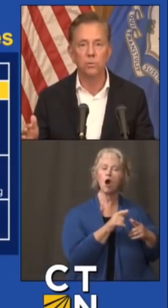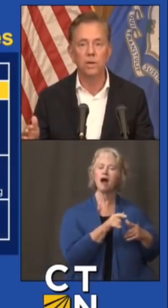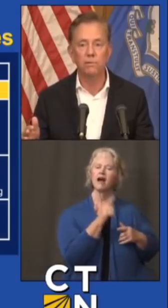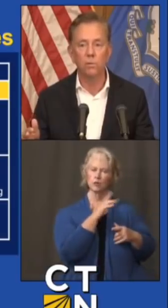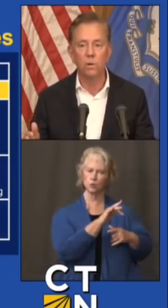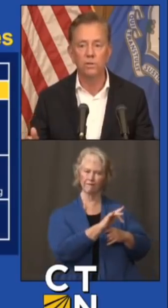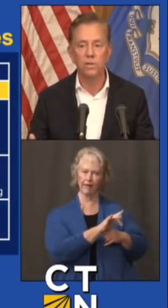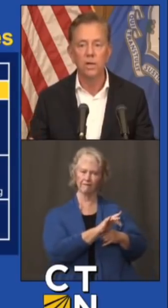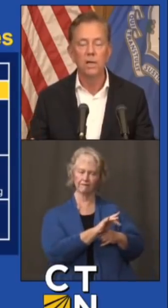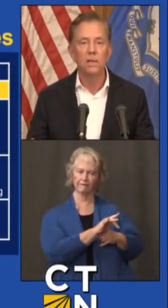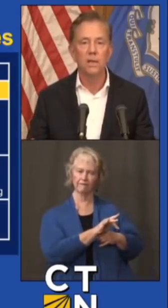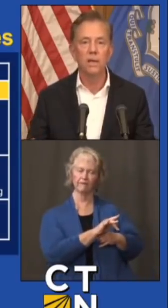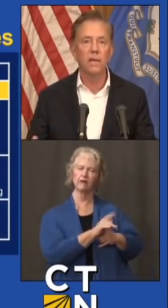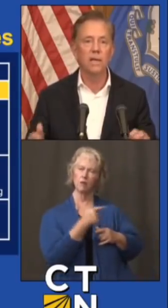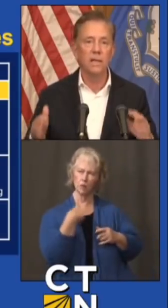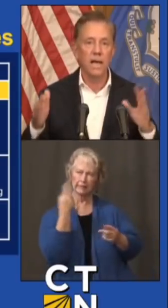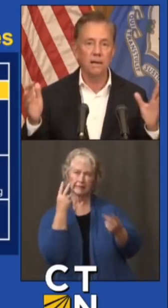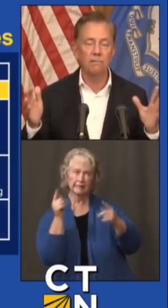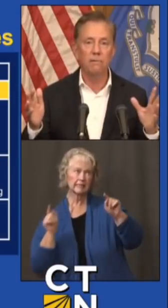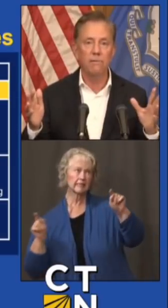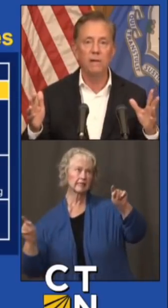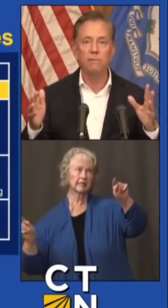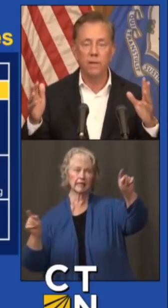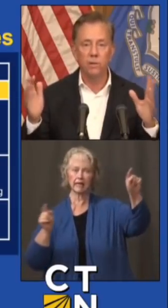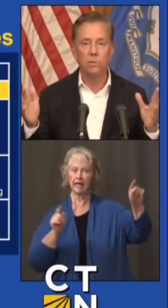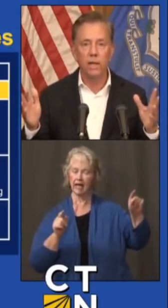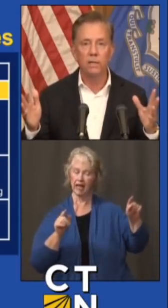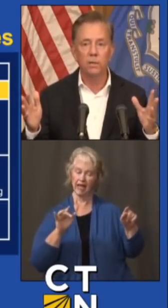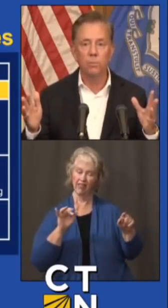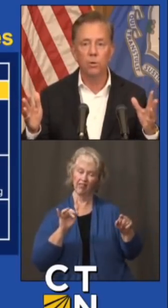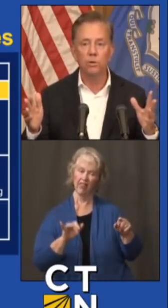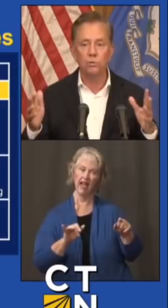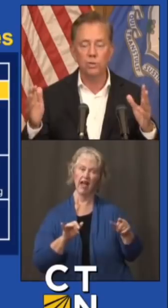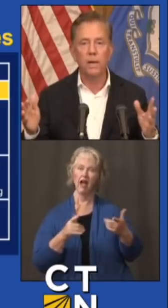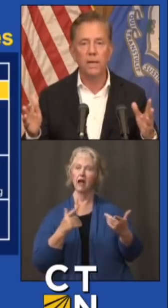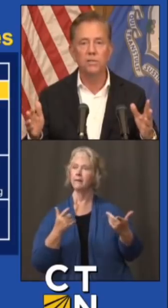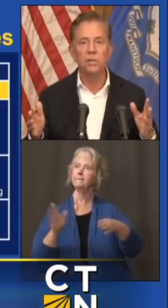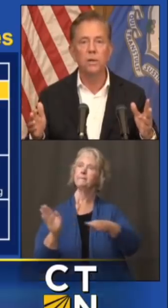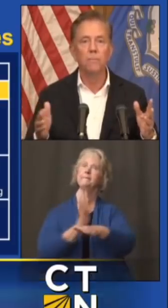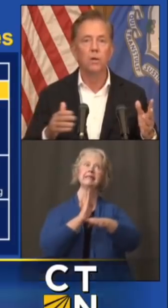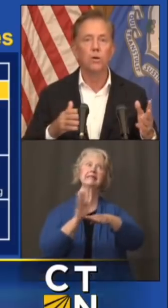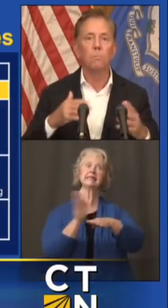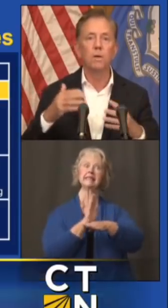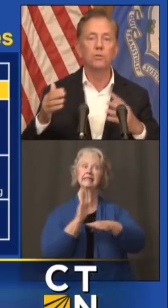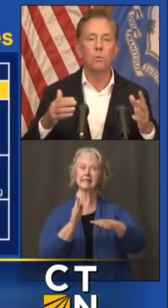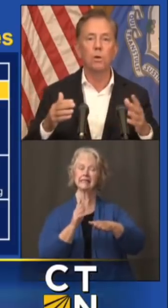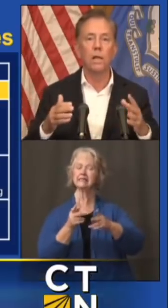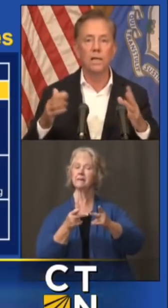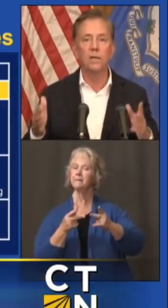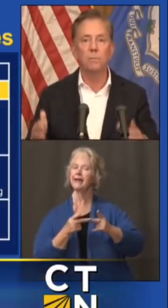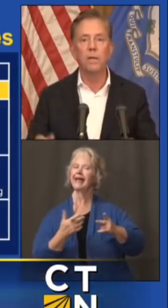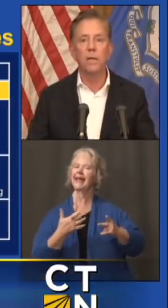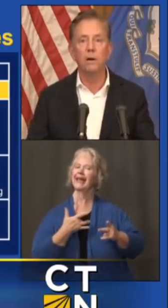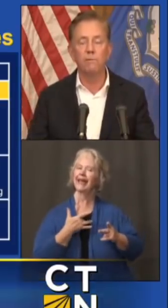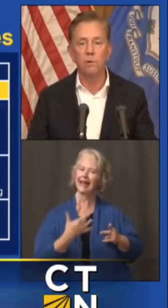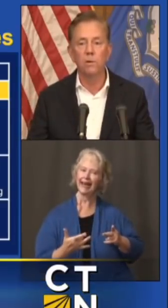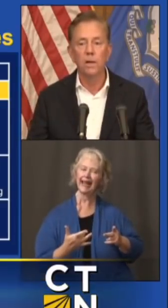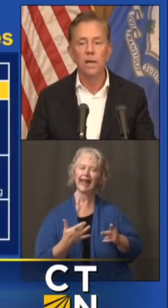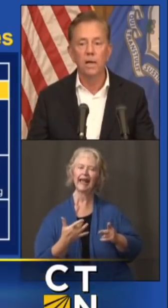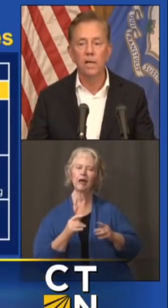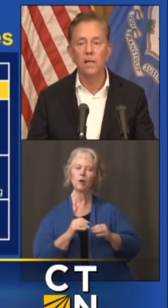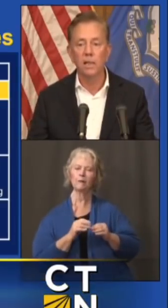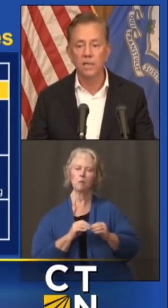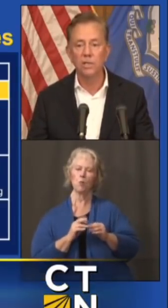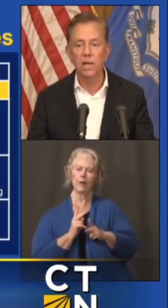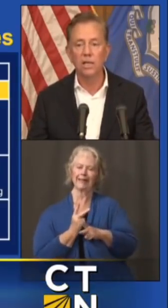Birx reinforced that in that event venue, that commercial space, you're much more likely to be careful